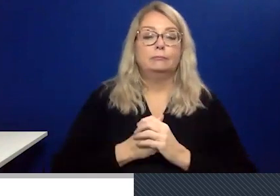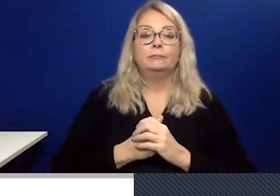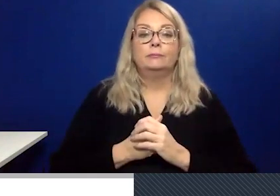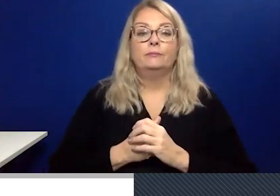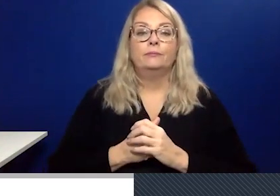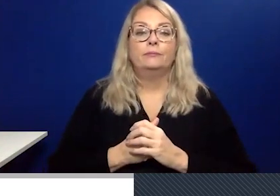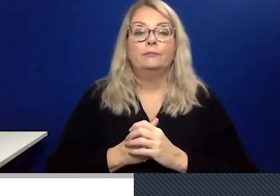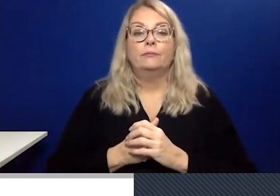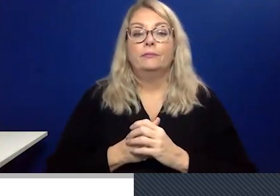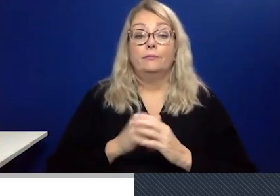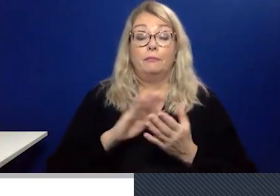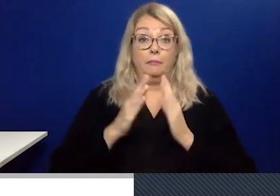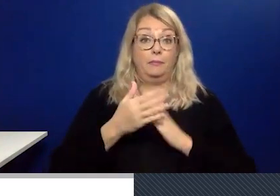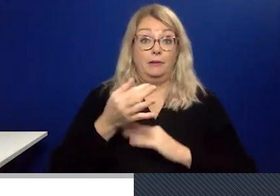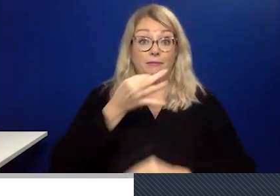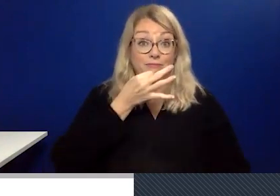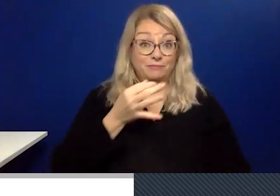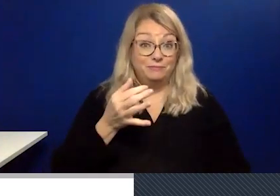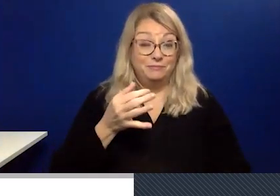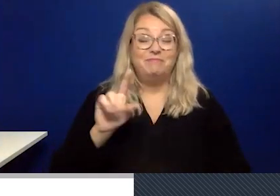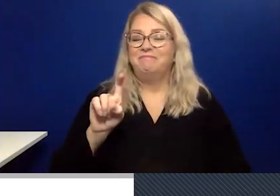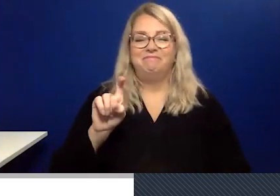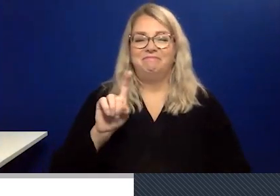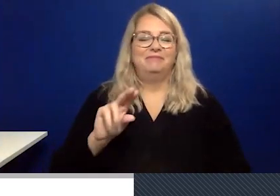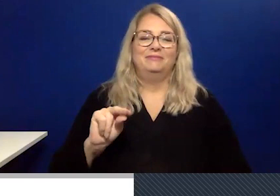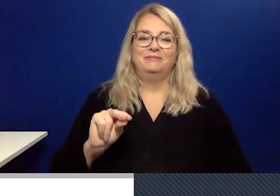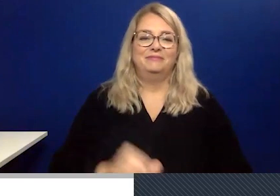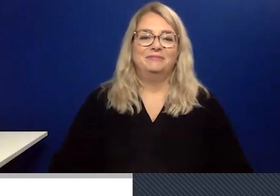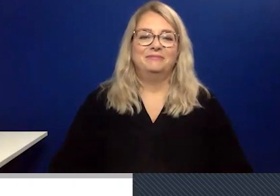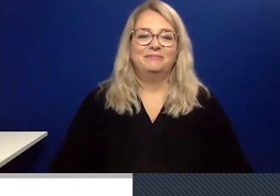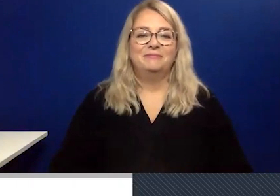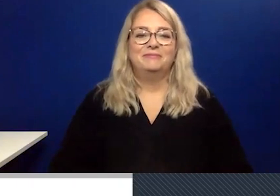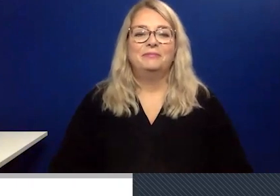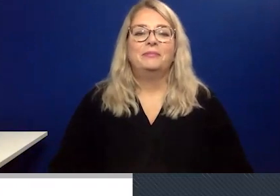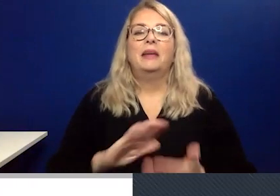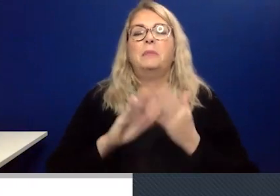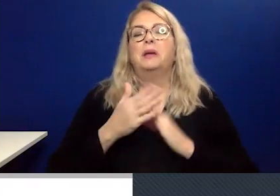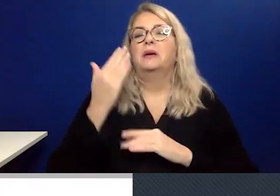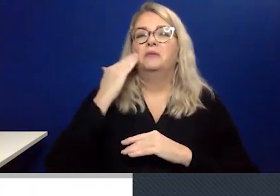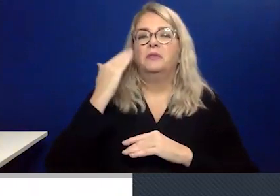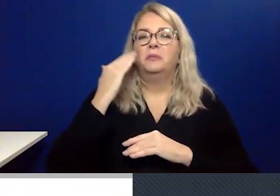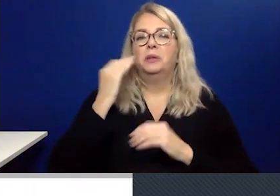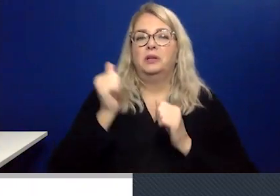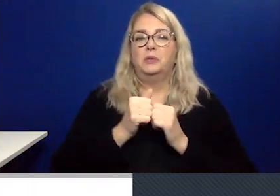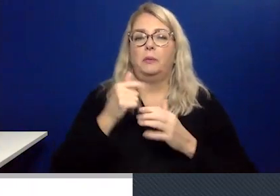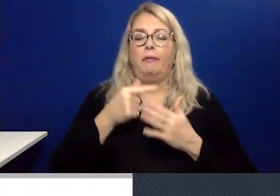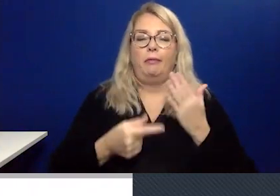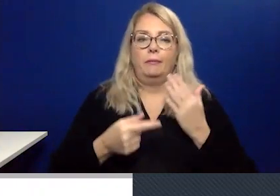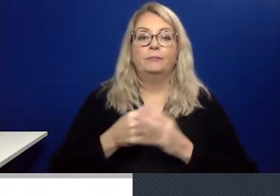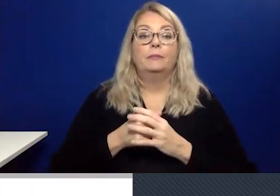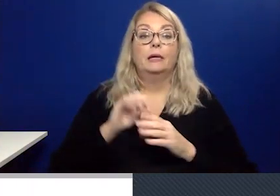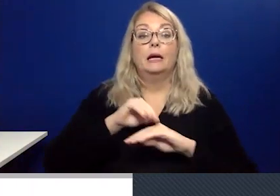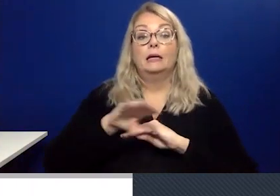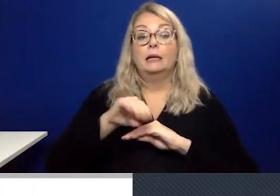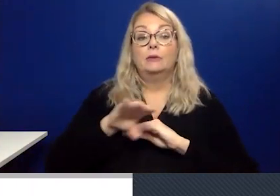means they're going to be an expert at them, but they will at least become familiar with them. And then the Counseling 350,